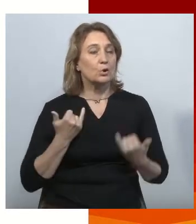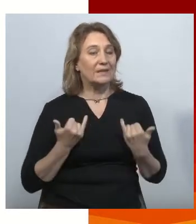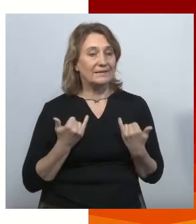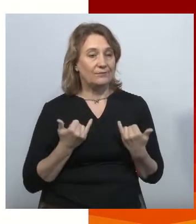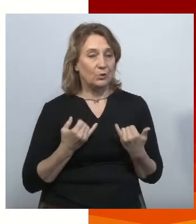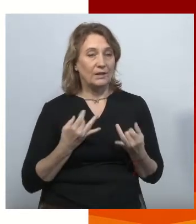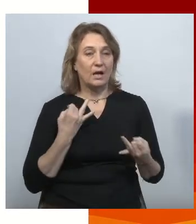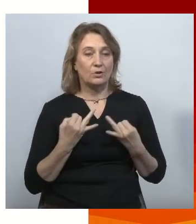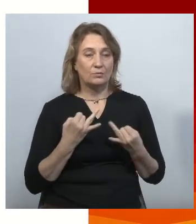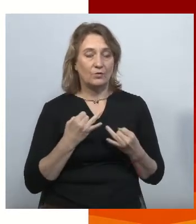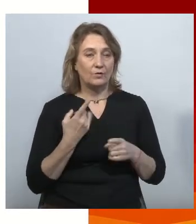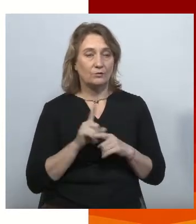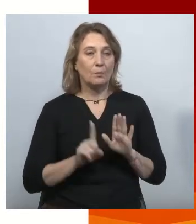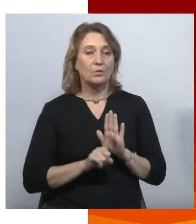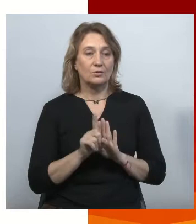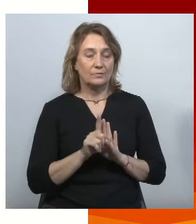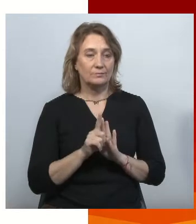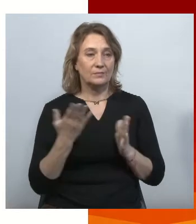I think that for today's